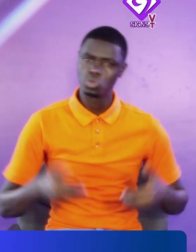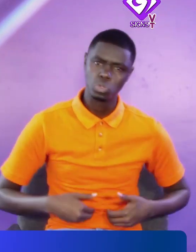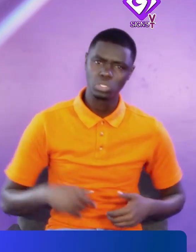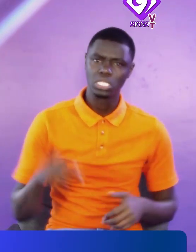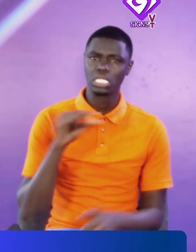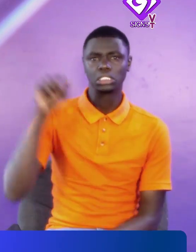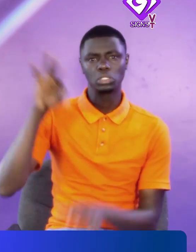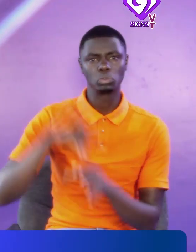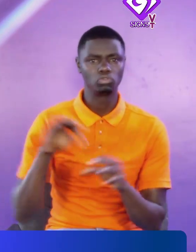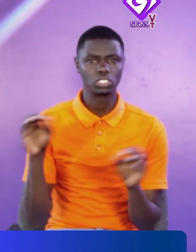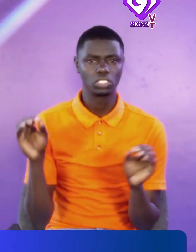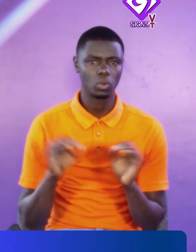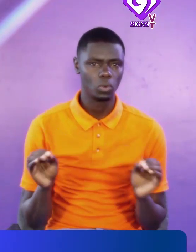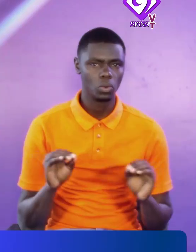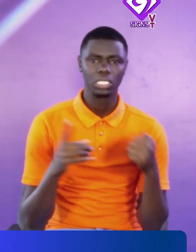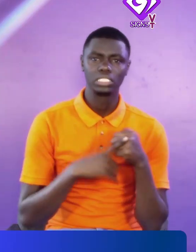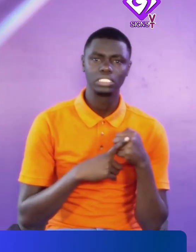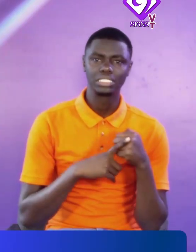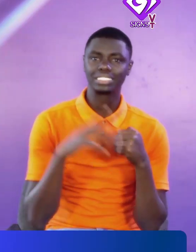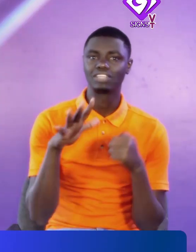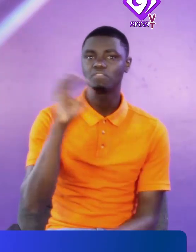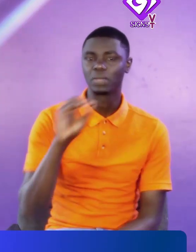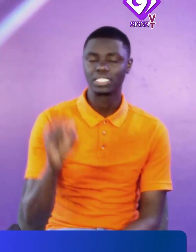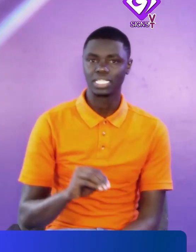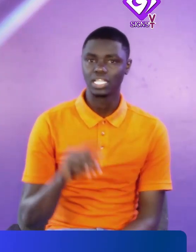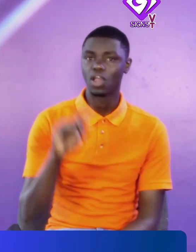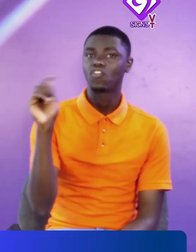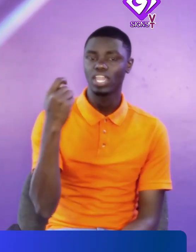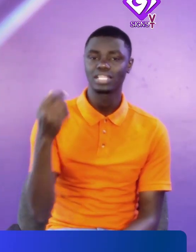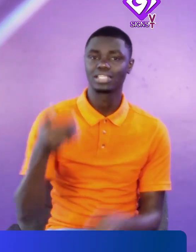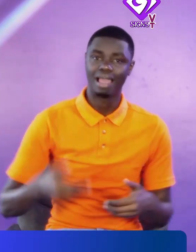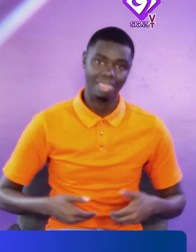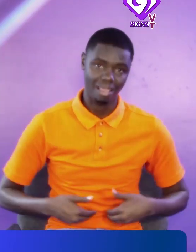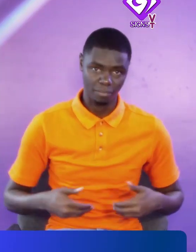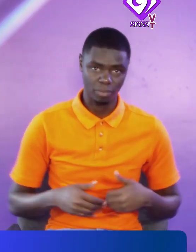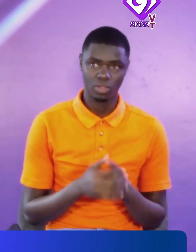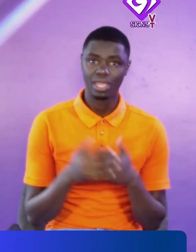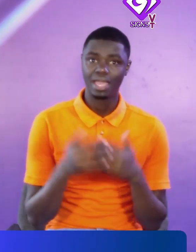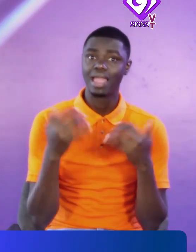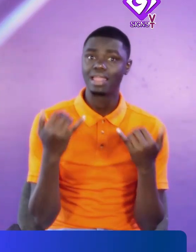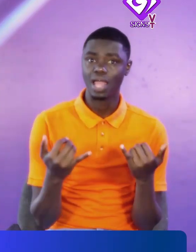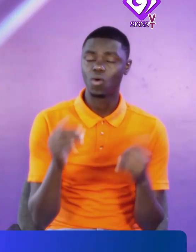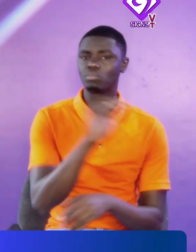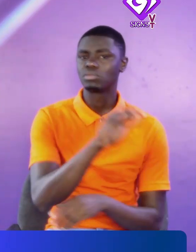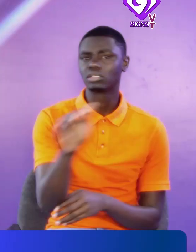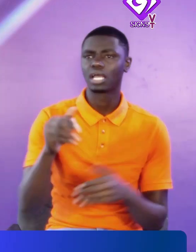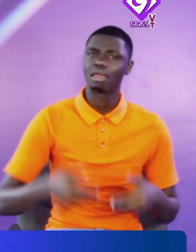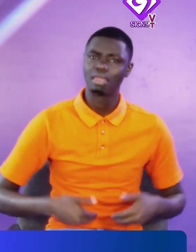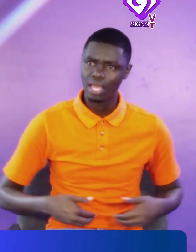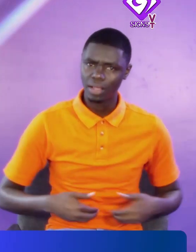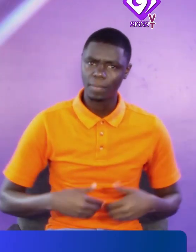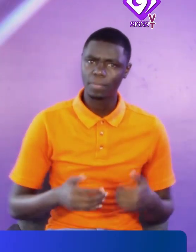kura. 65% of Kenyans are young people. Na sasa nikarealize our young people kuwa collect pamoja ni ngumu